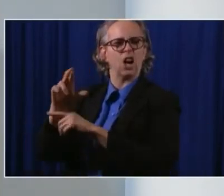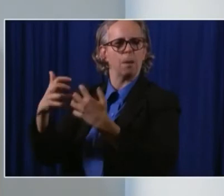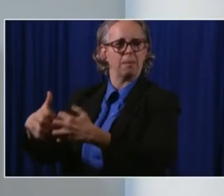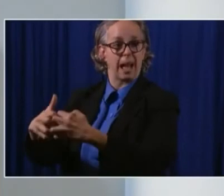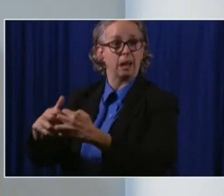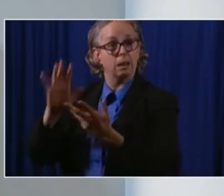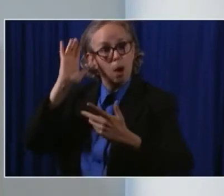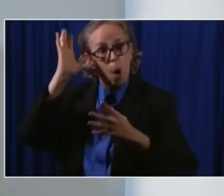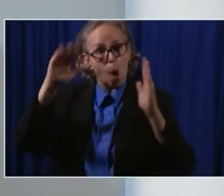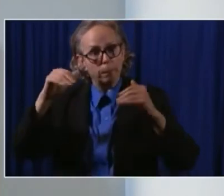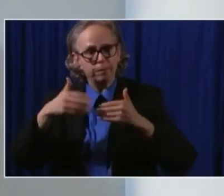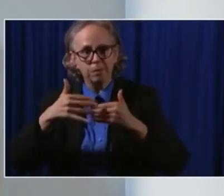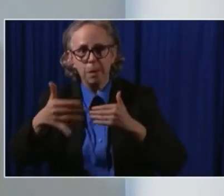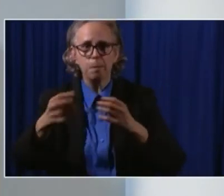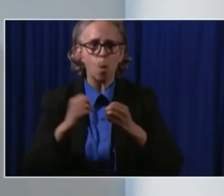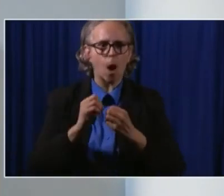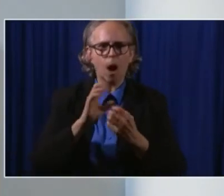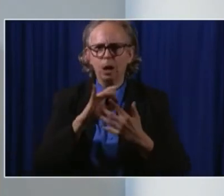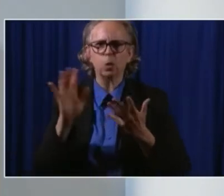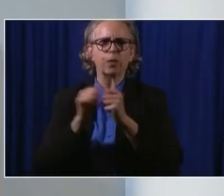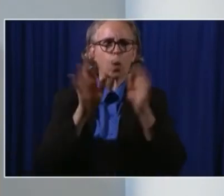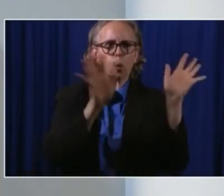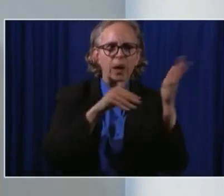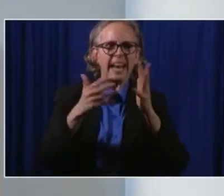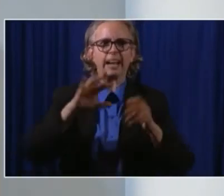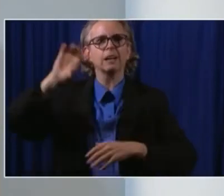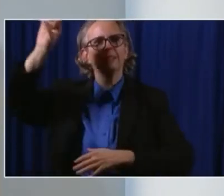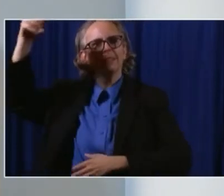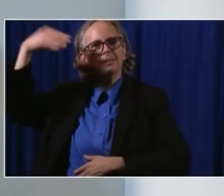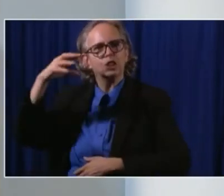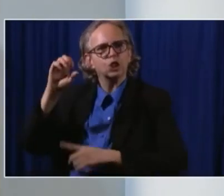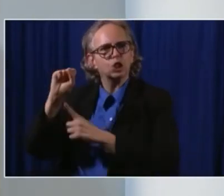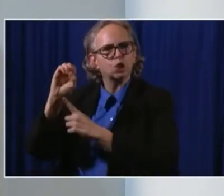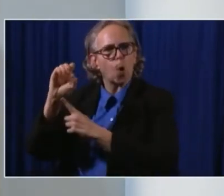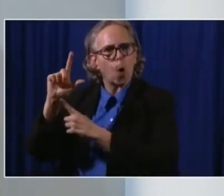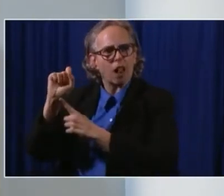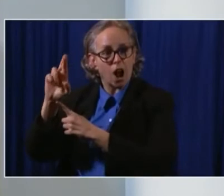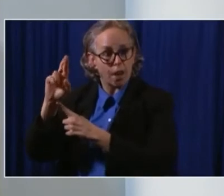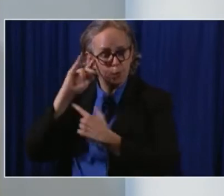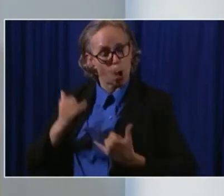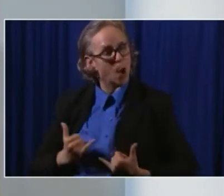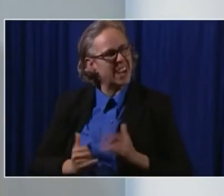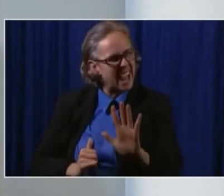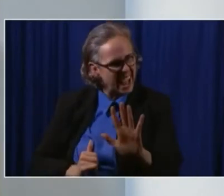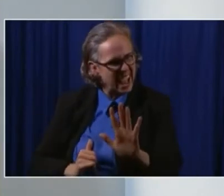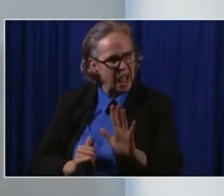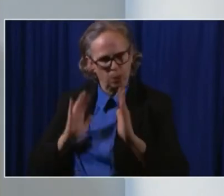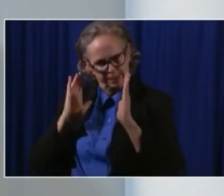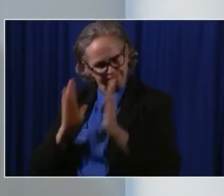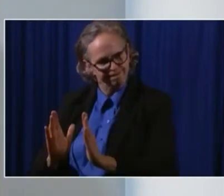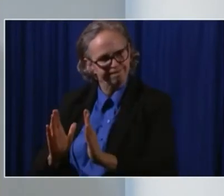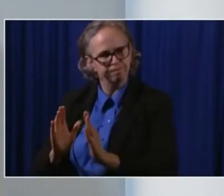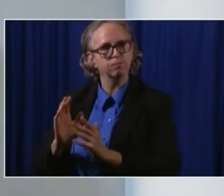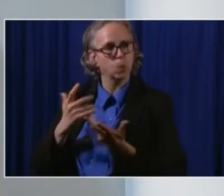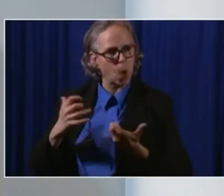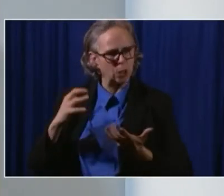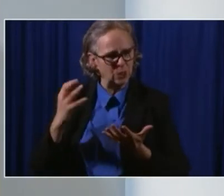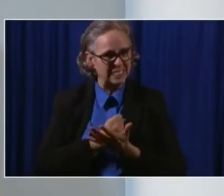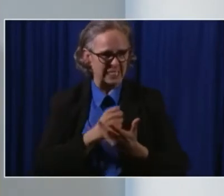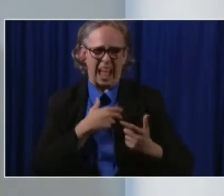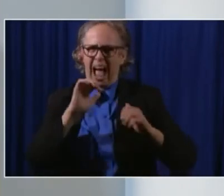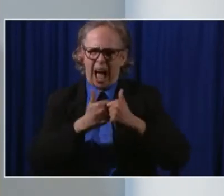conservation options, better battery technology that will enable us to do this. But for the time being, for Ohio to hit any reasonable carbon